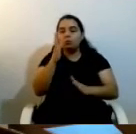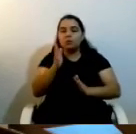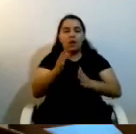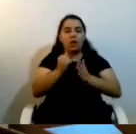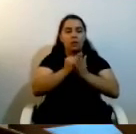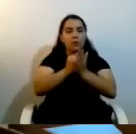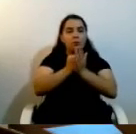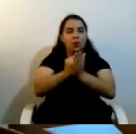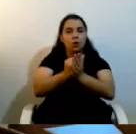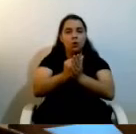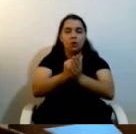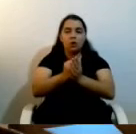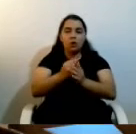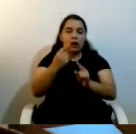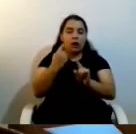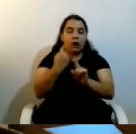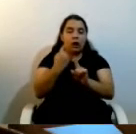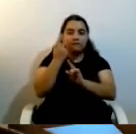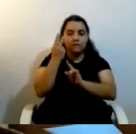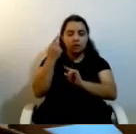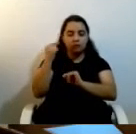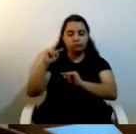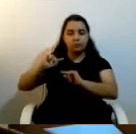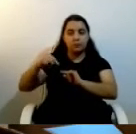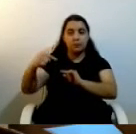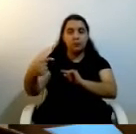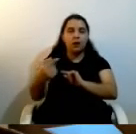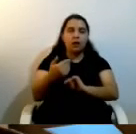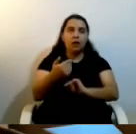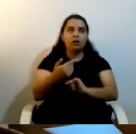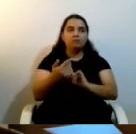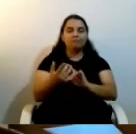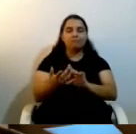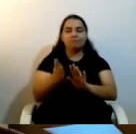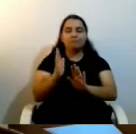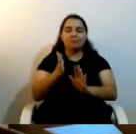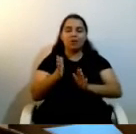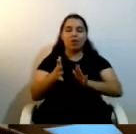are dependent on their families or live in residential institutions.